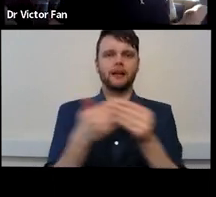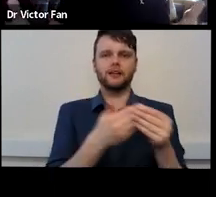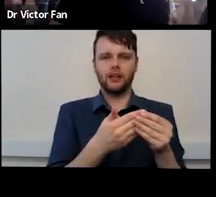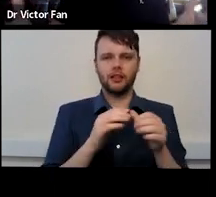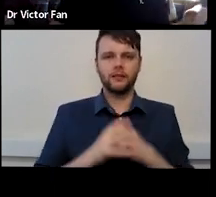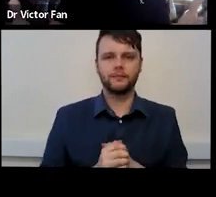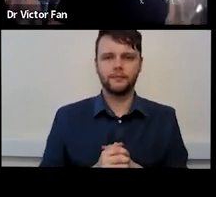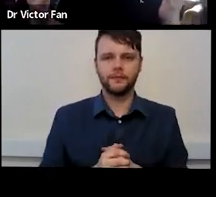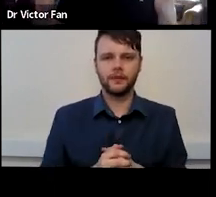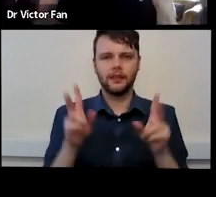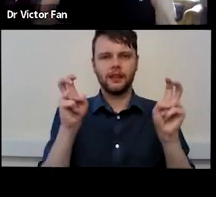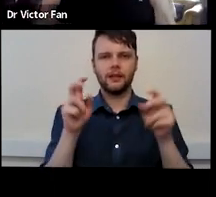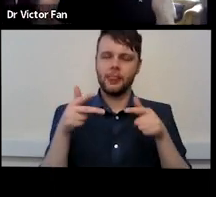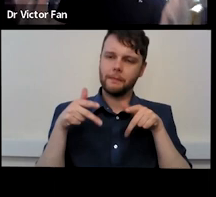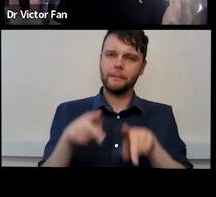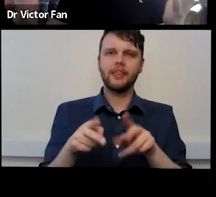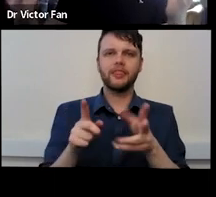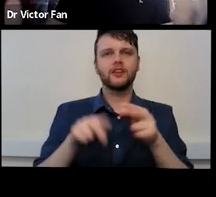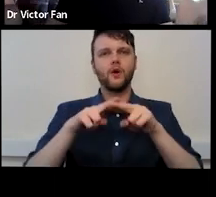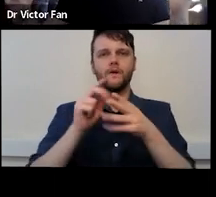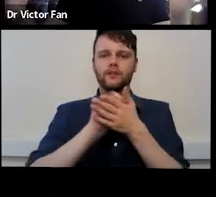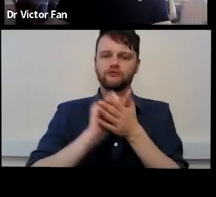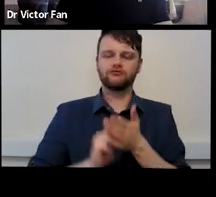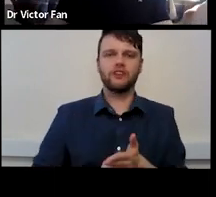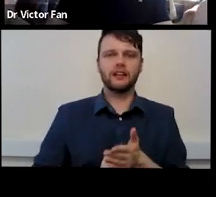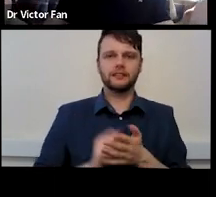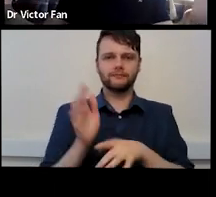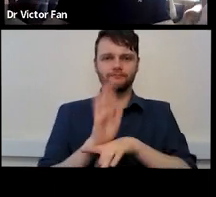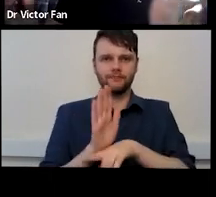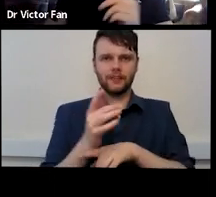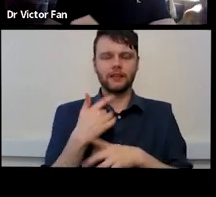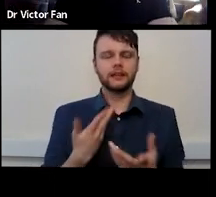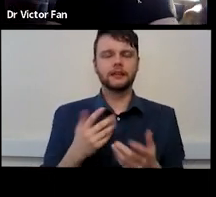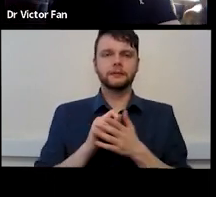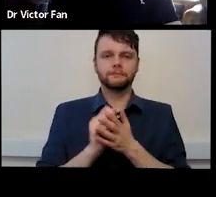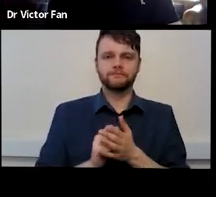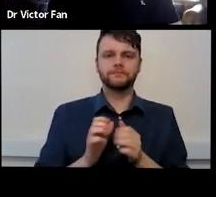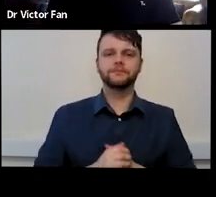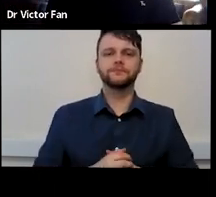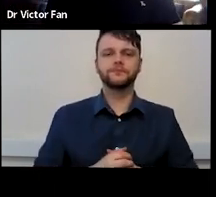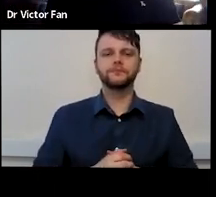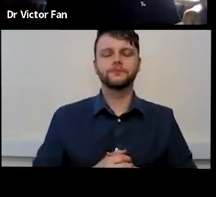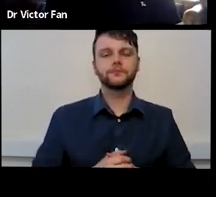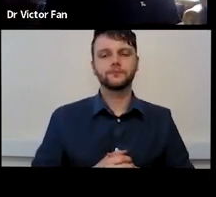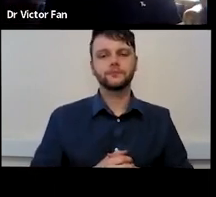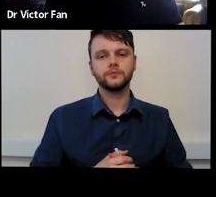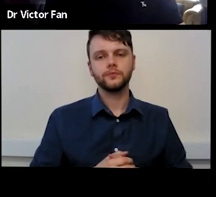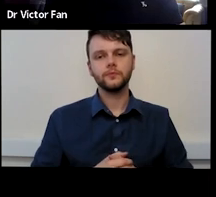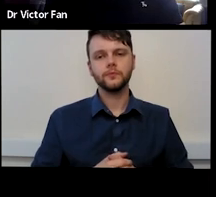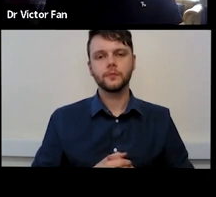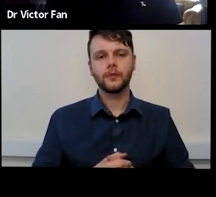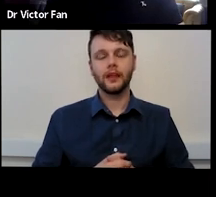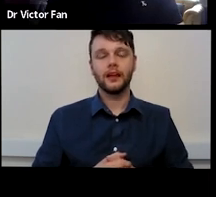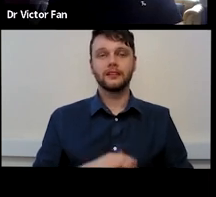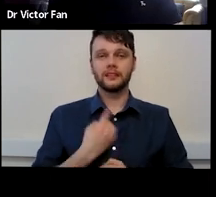Method of Writing a Screenplay for the Shadow Play or for the Cinema. And he